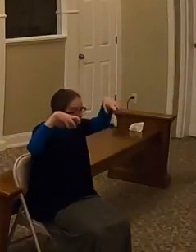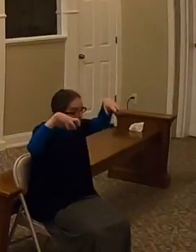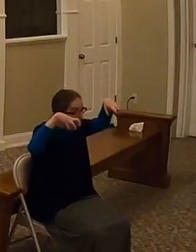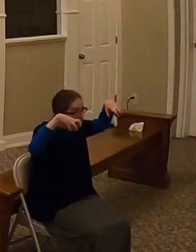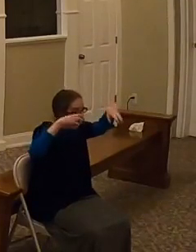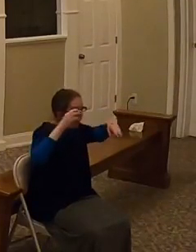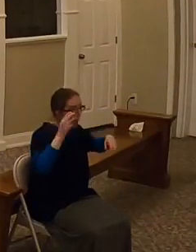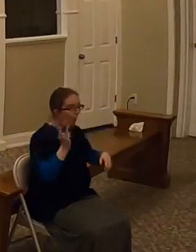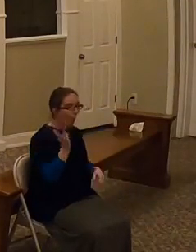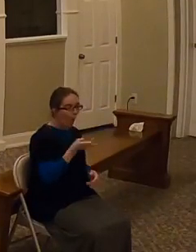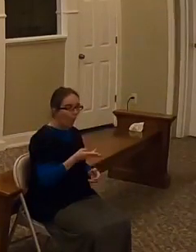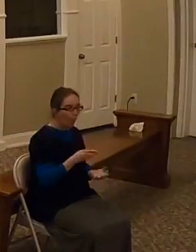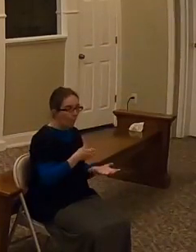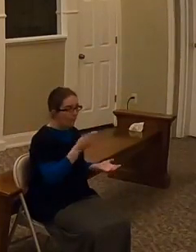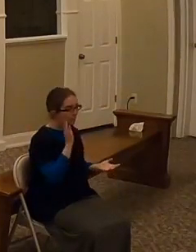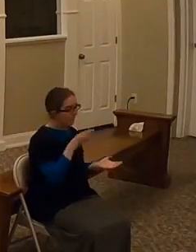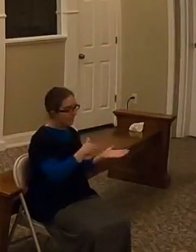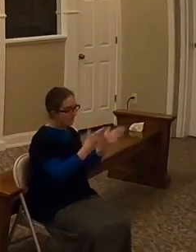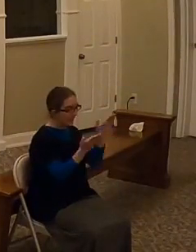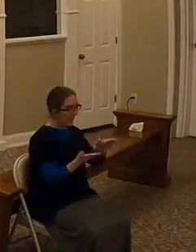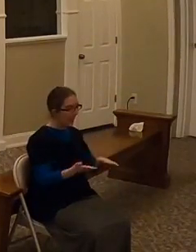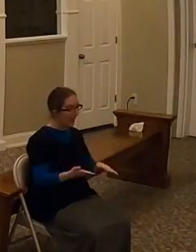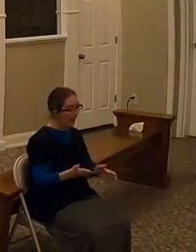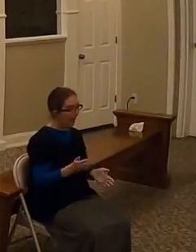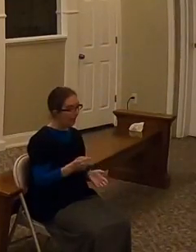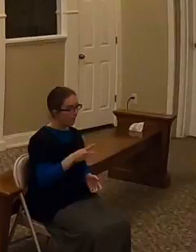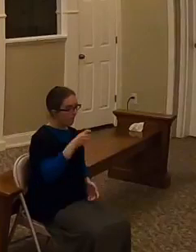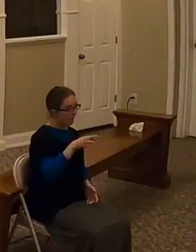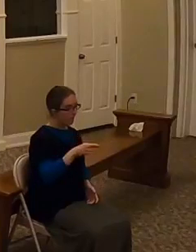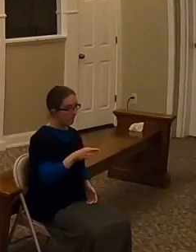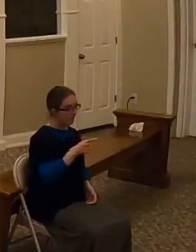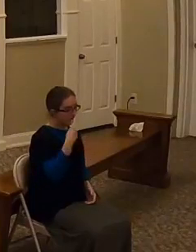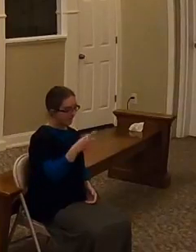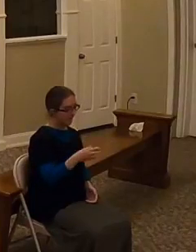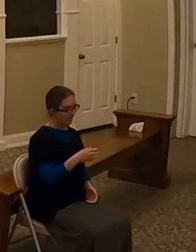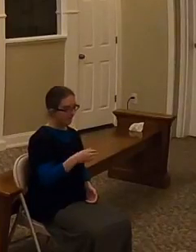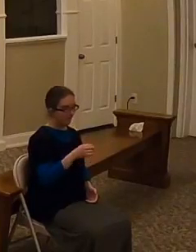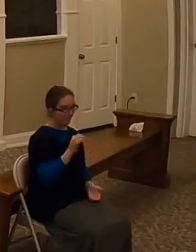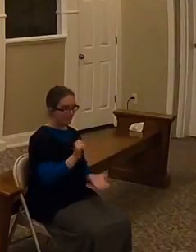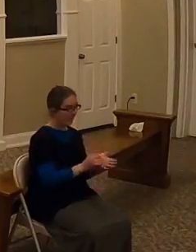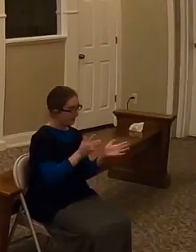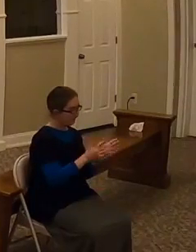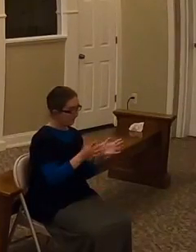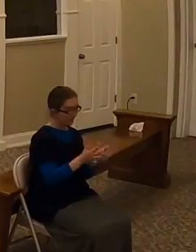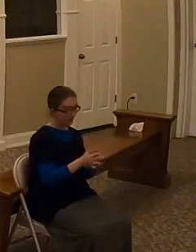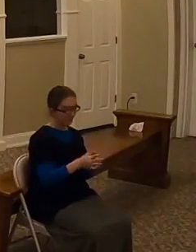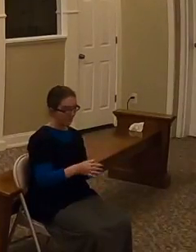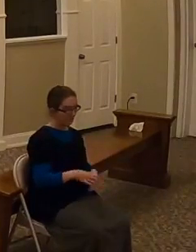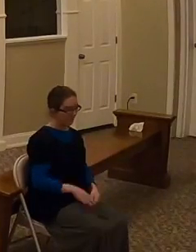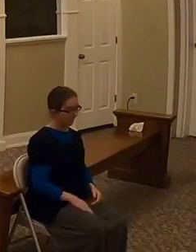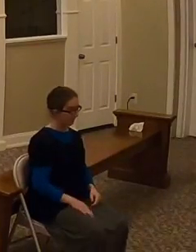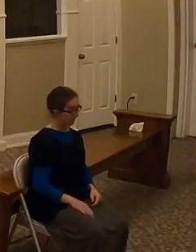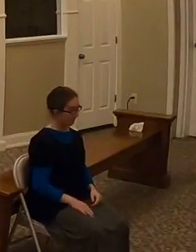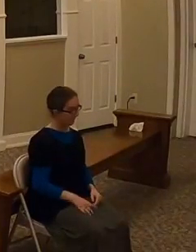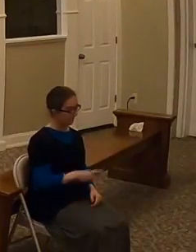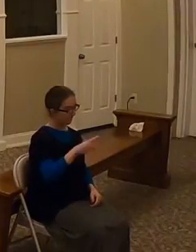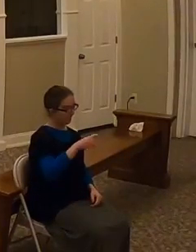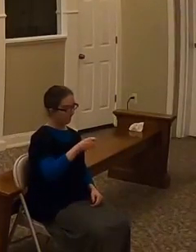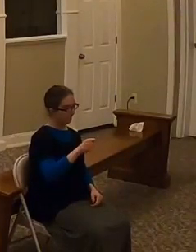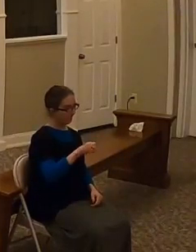I know we're doomed now. It's a ghost. Peter said, it's not a ghost. That's Jesus. And so